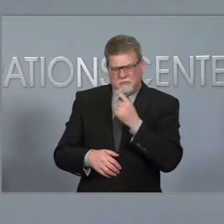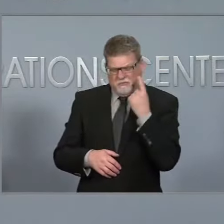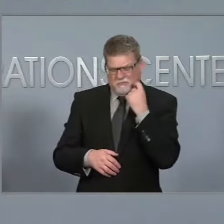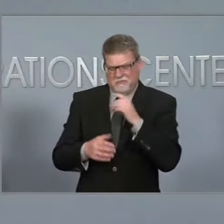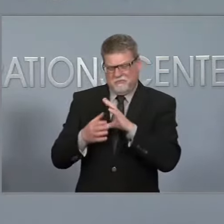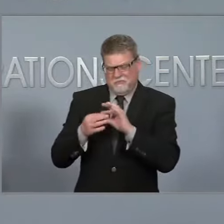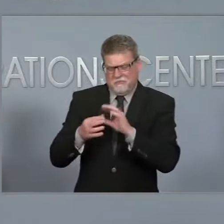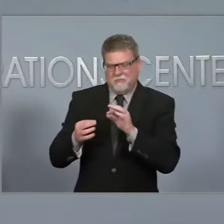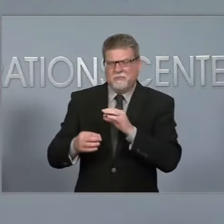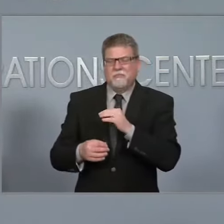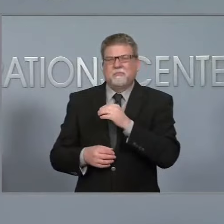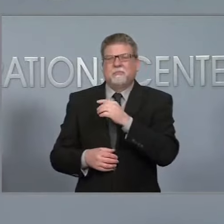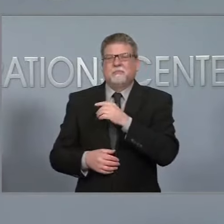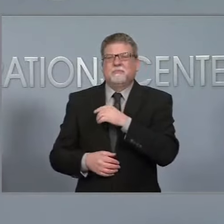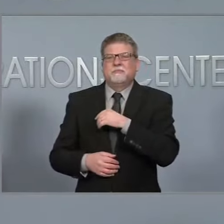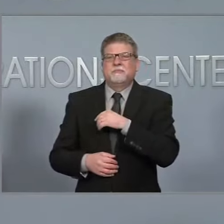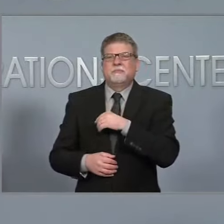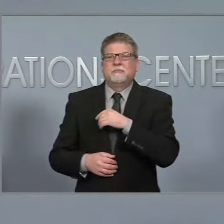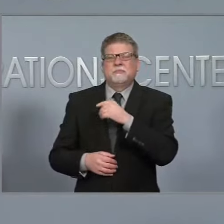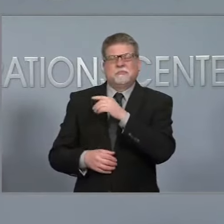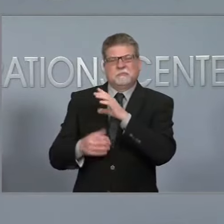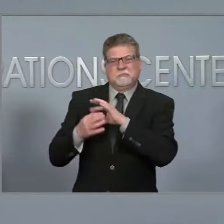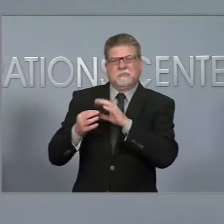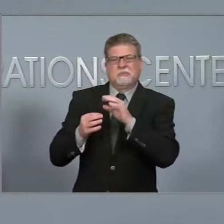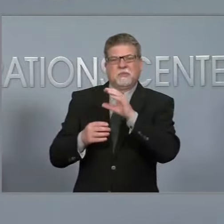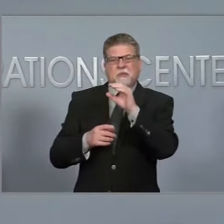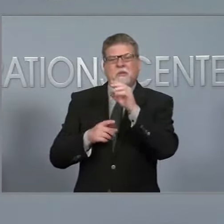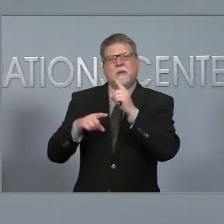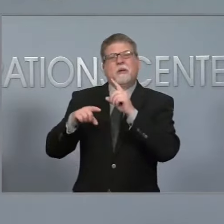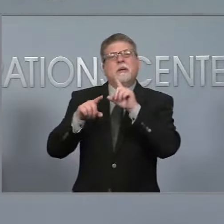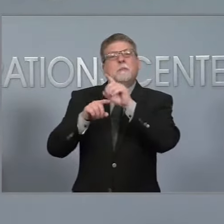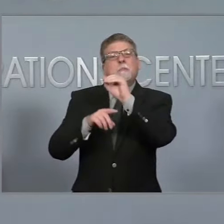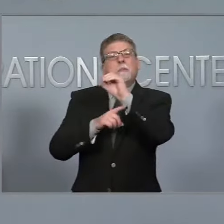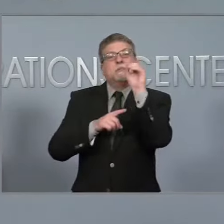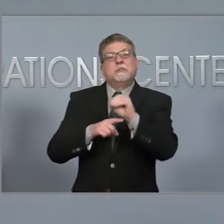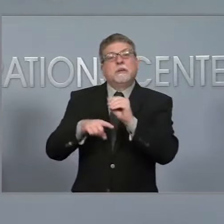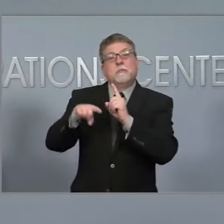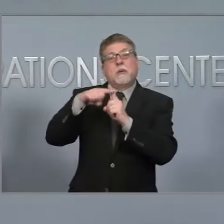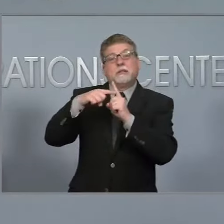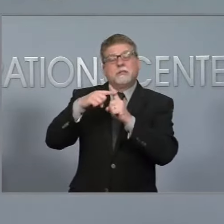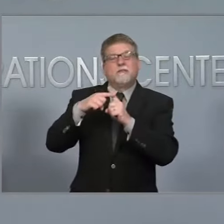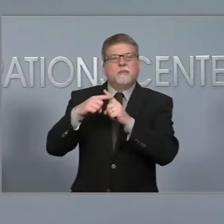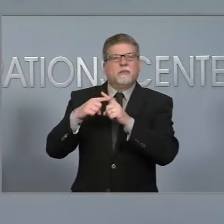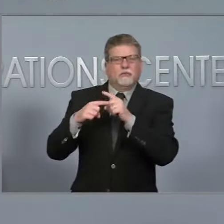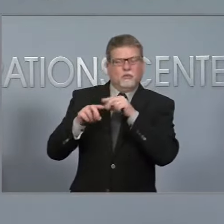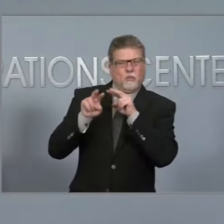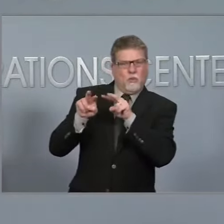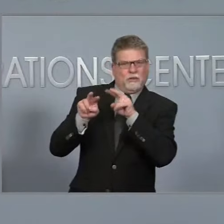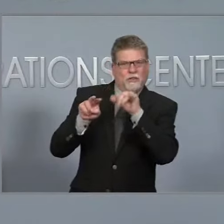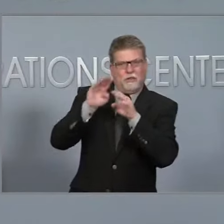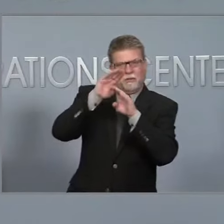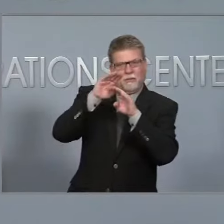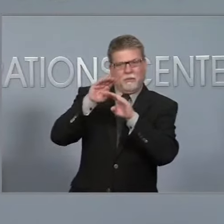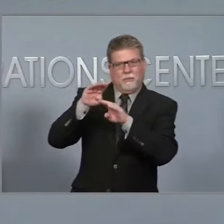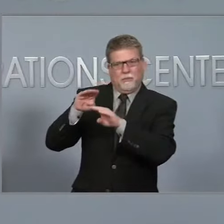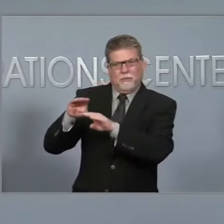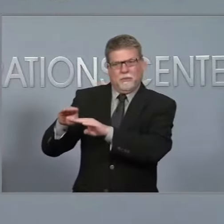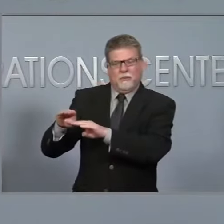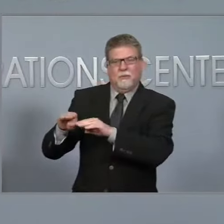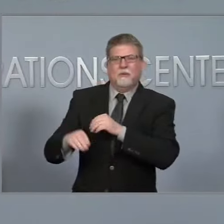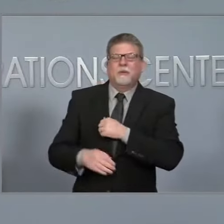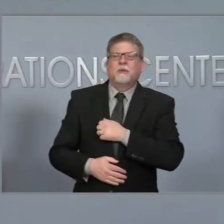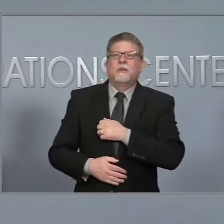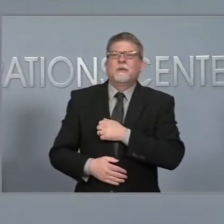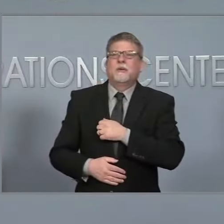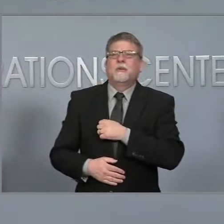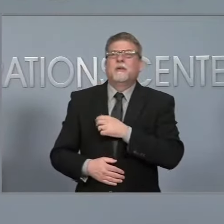probably going to phase out the positivity rate as one of the measurements that you're looking at. Since there are so many at-home